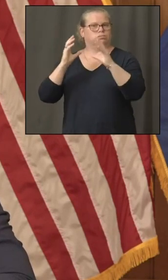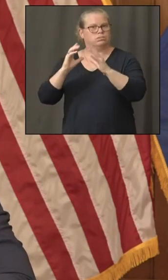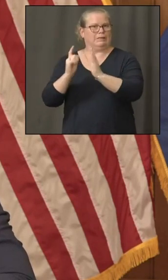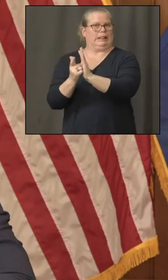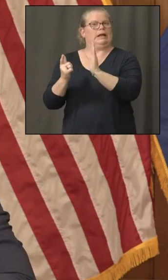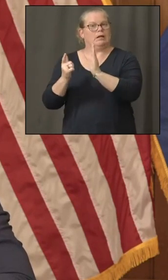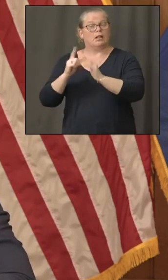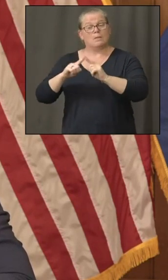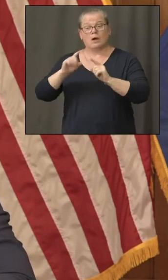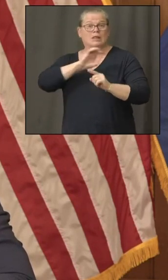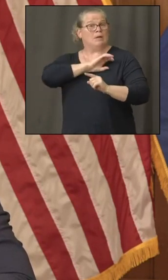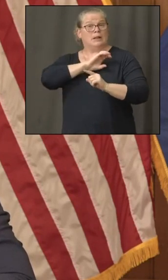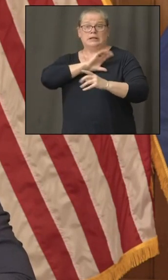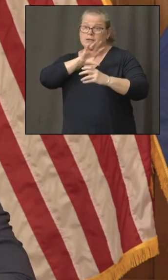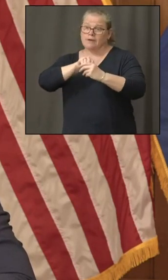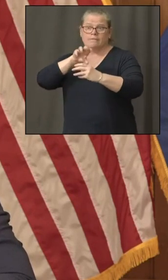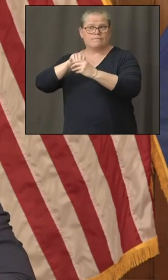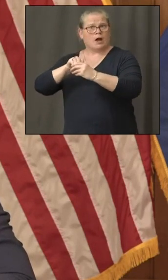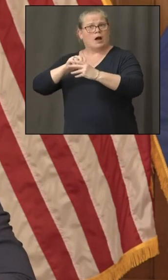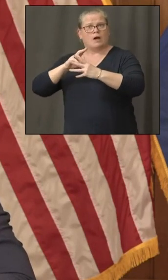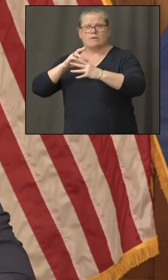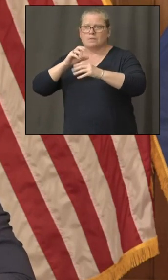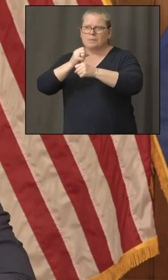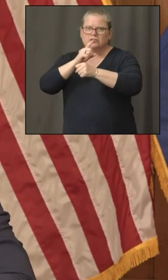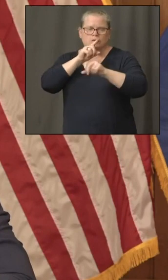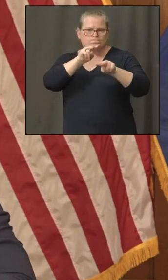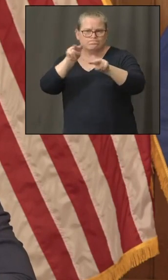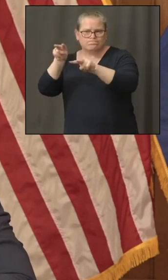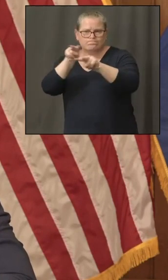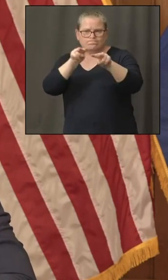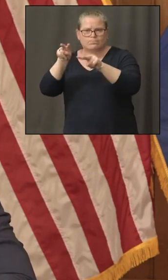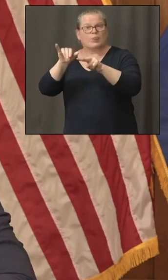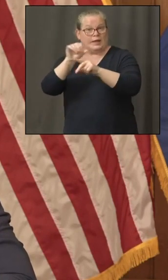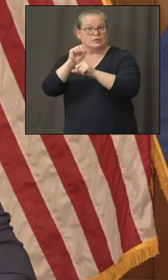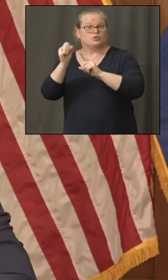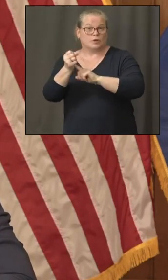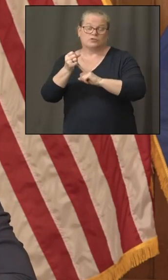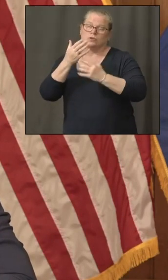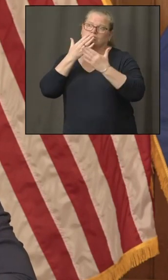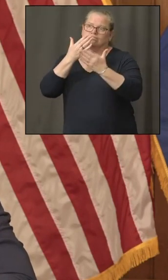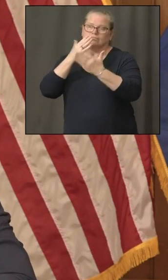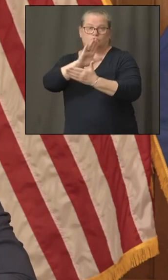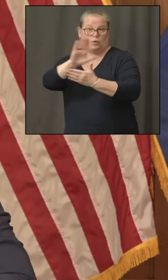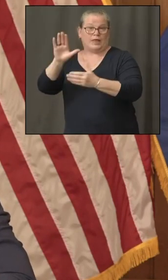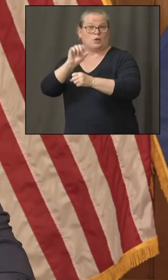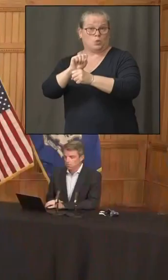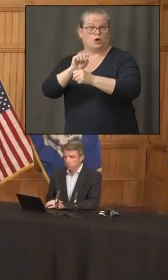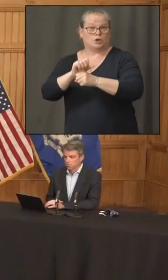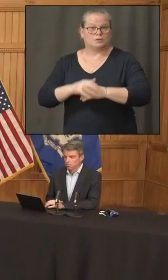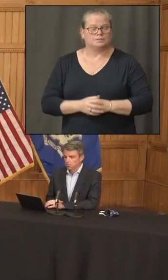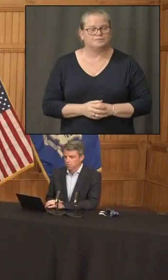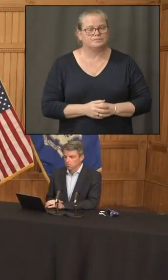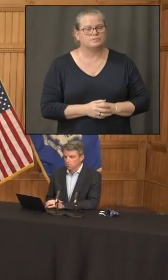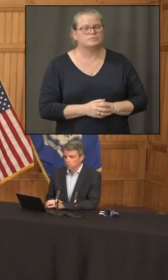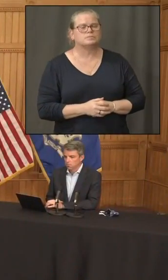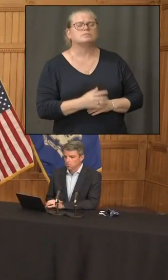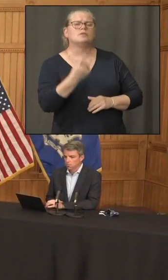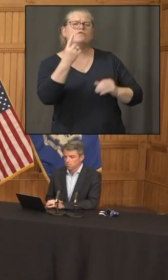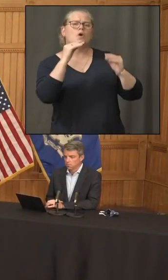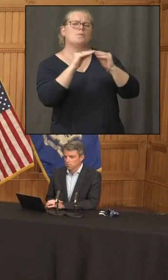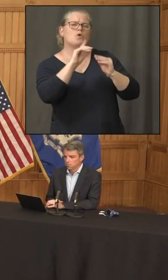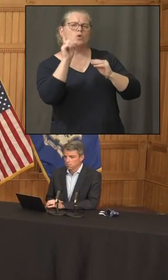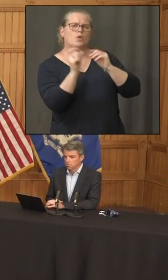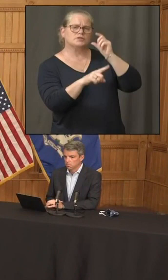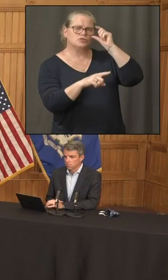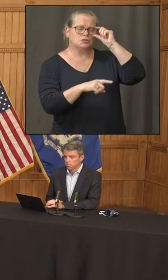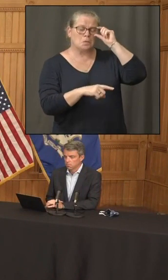the work of the local municipalities and the police force in monitoring the situation. And just one more question. Your